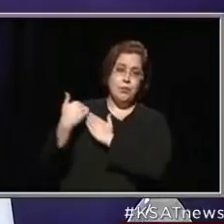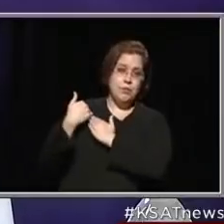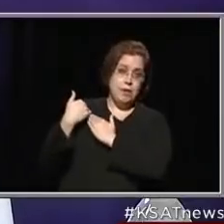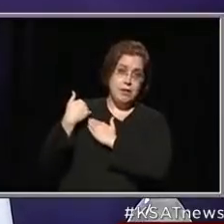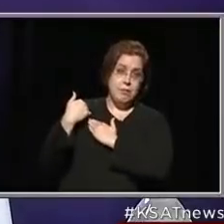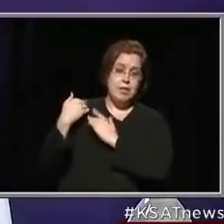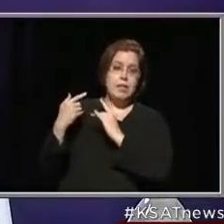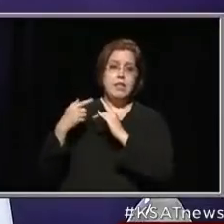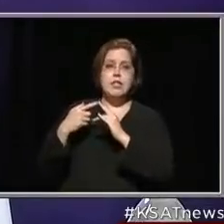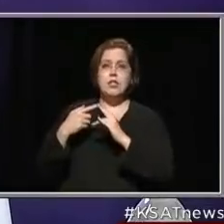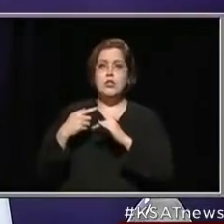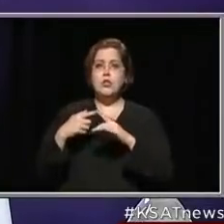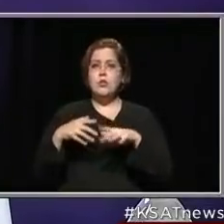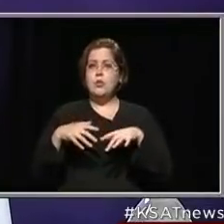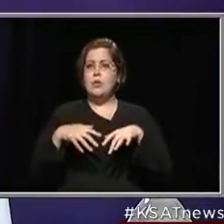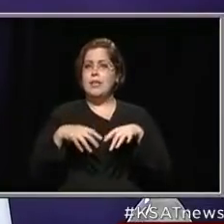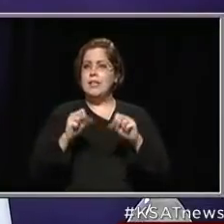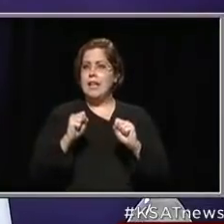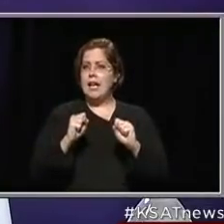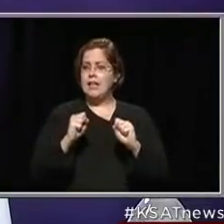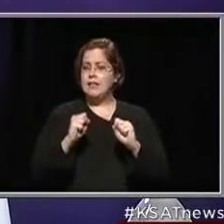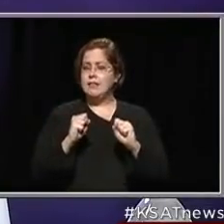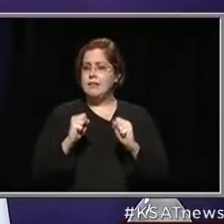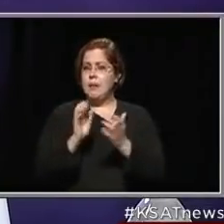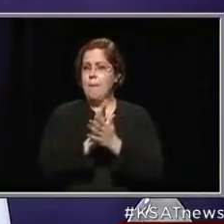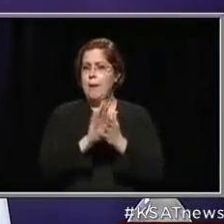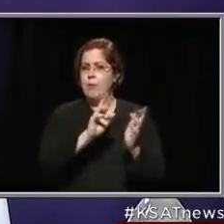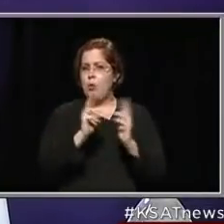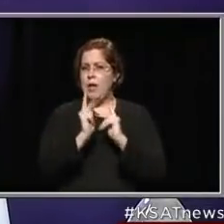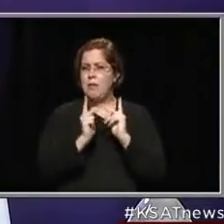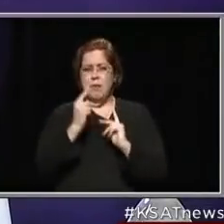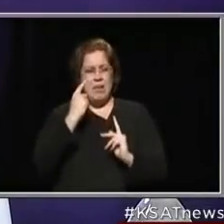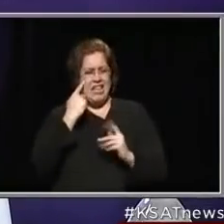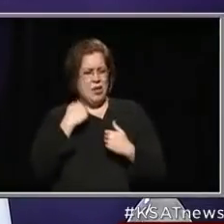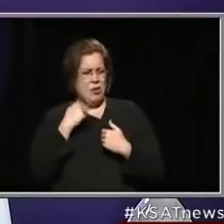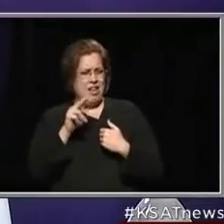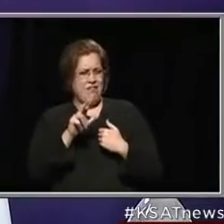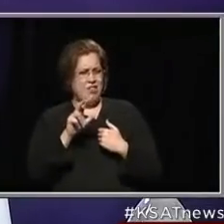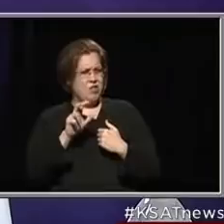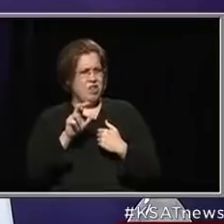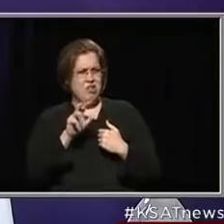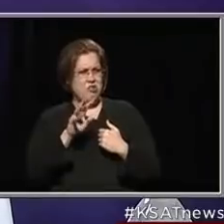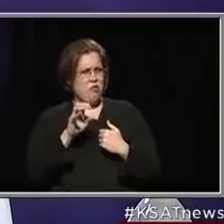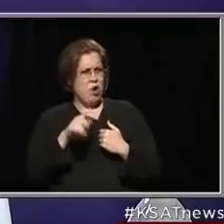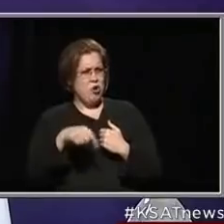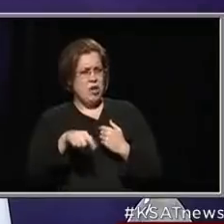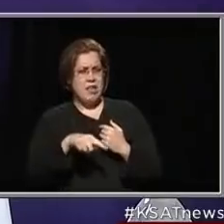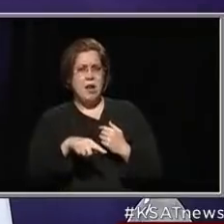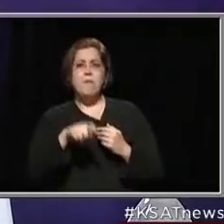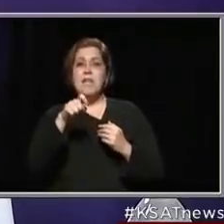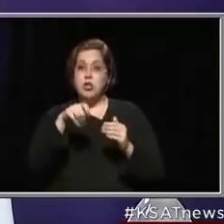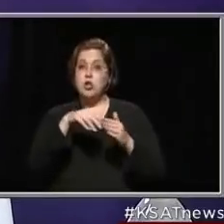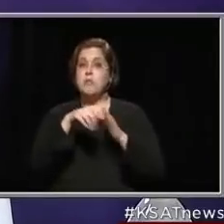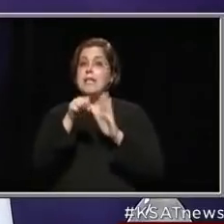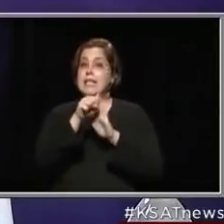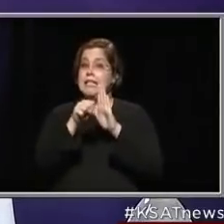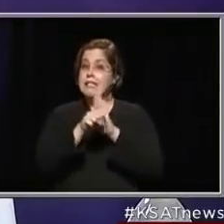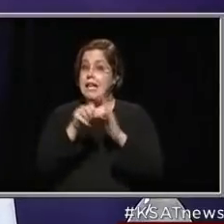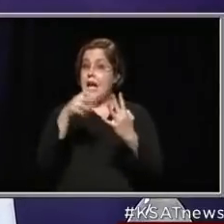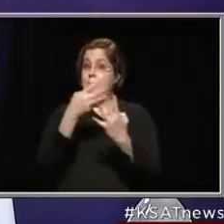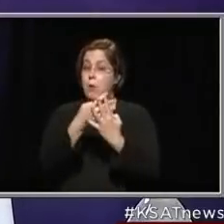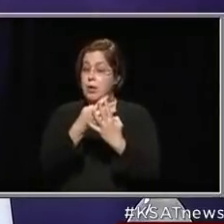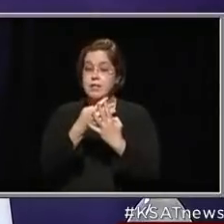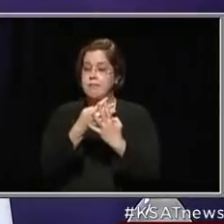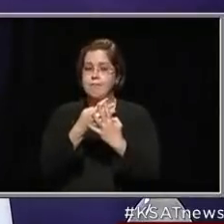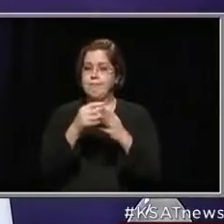to take paper-ready inmates. I think we got 300 or 400 of them that should be in state prison, but